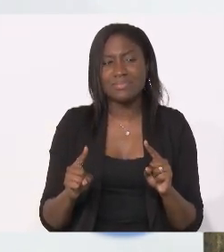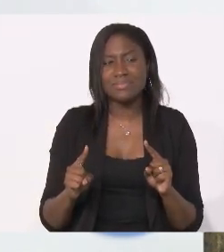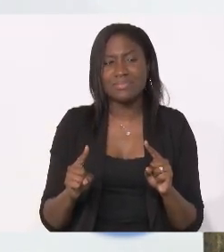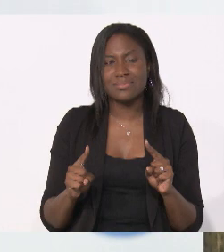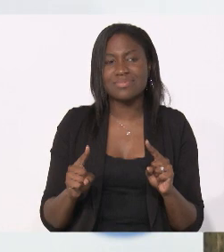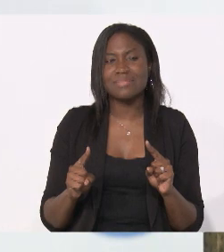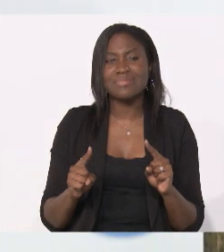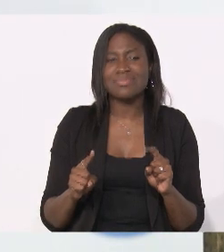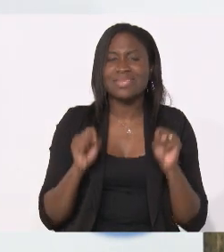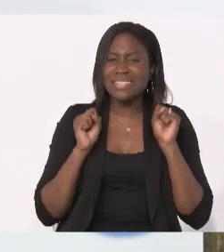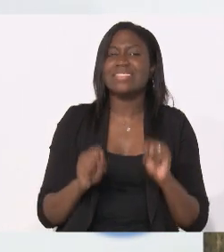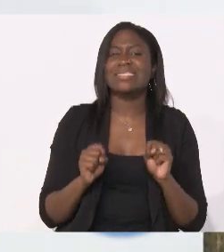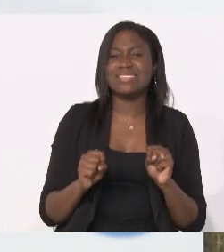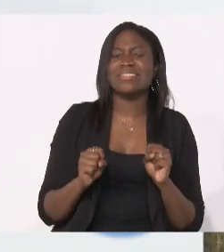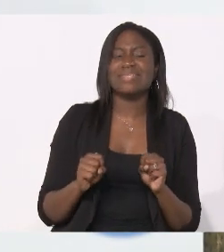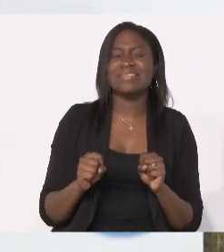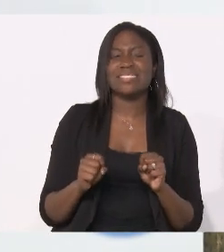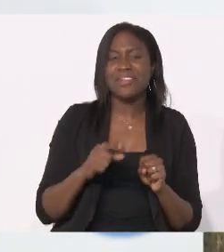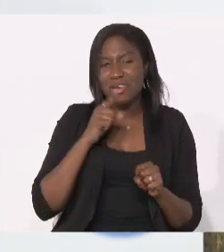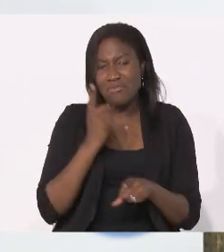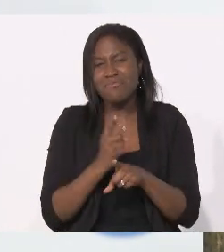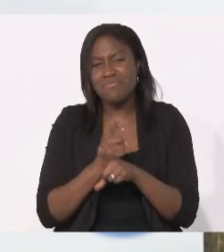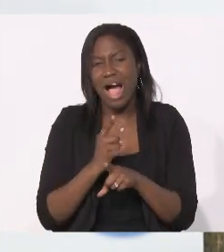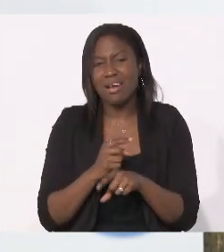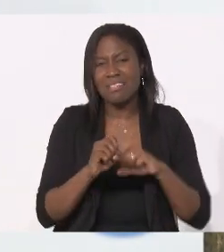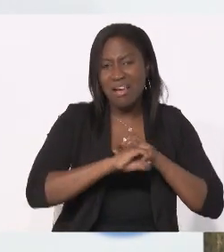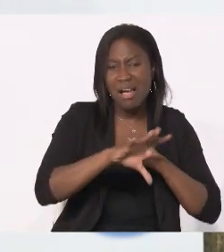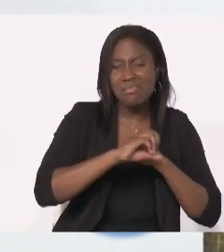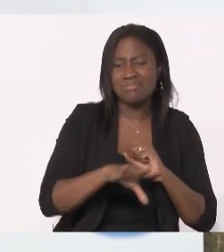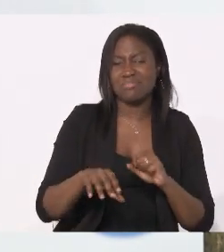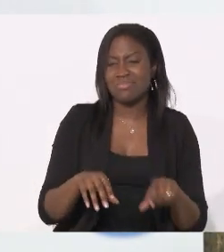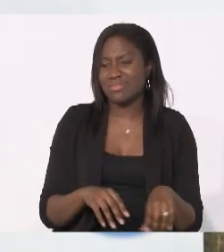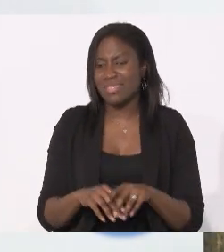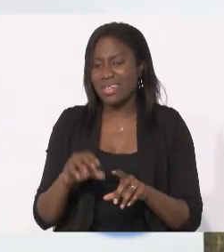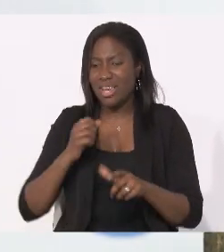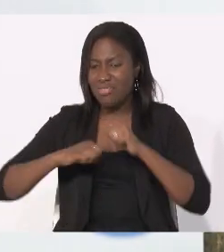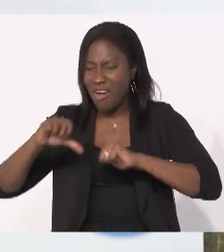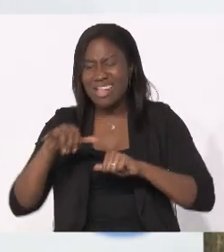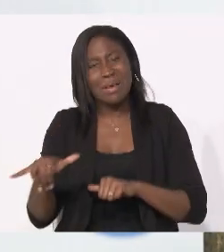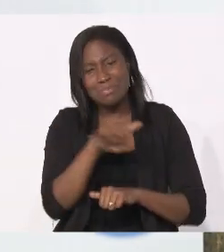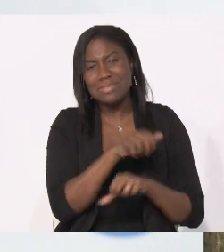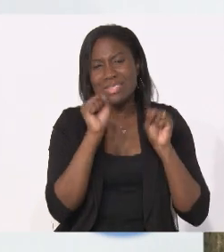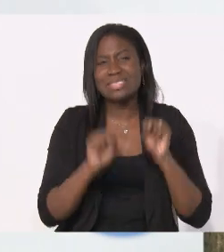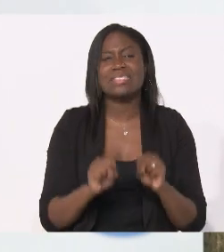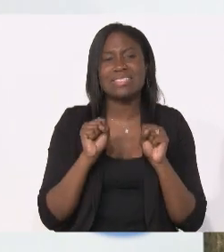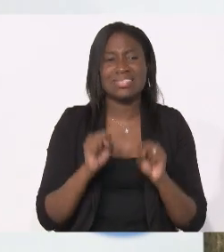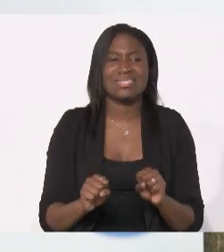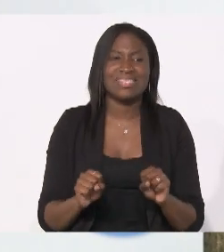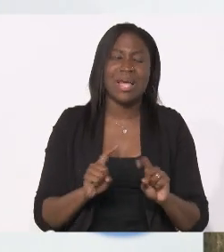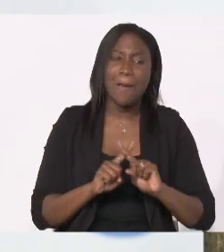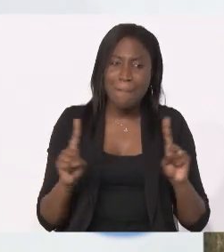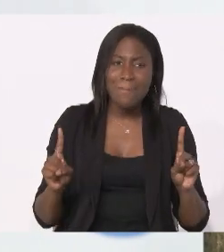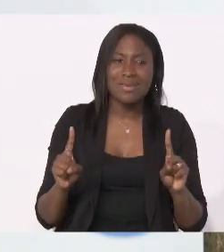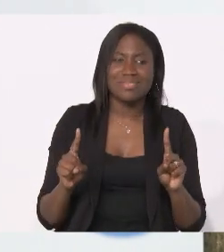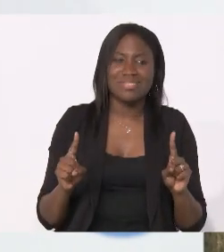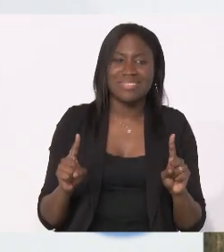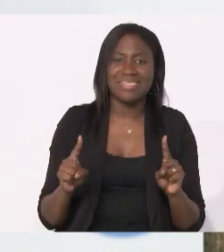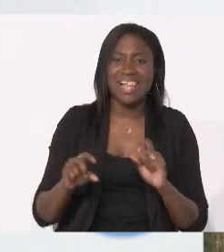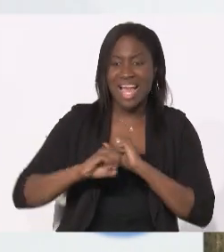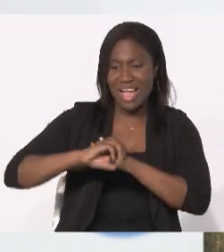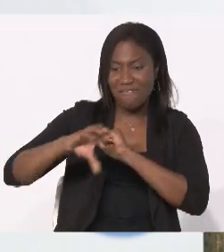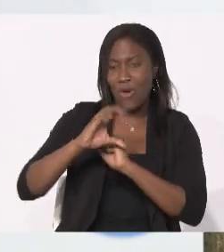3 years talking to the commercial sector, the private sector, showing the value of product placement. Because before we have the stories, but